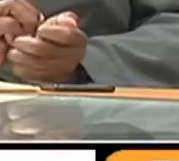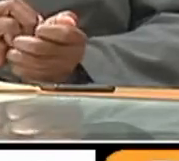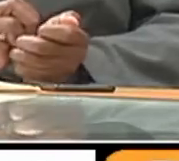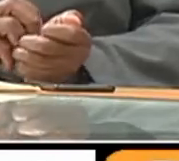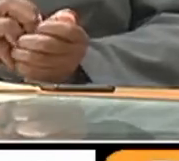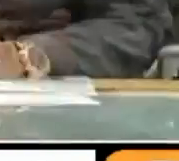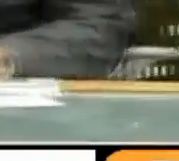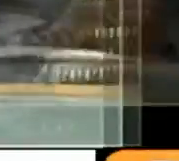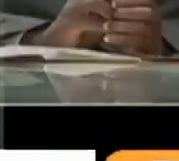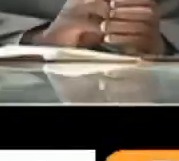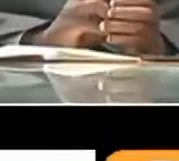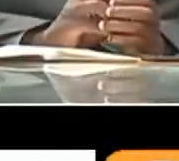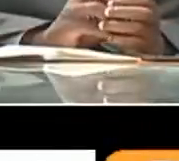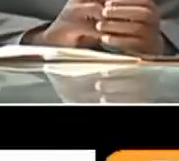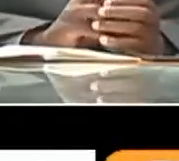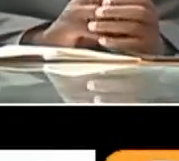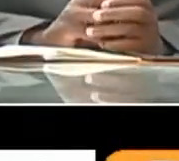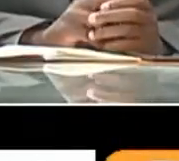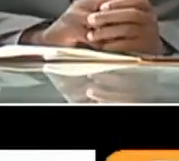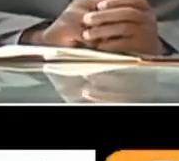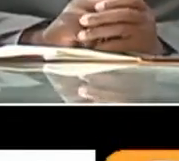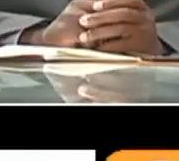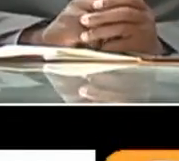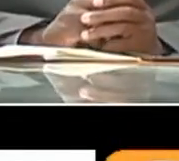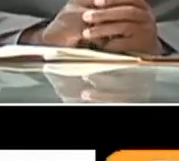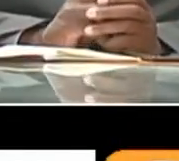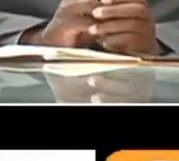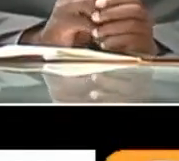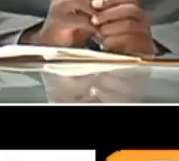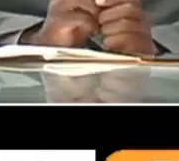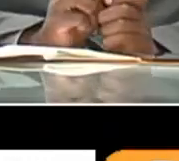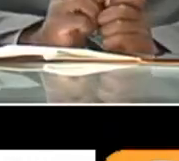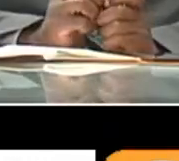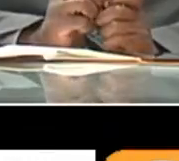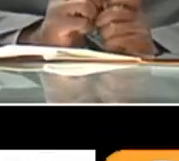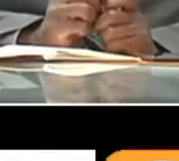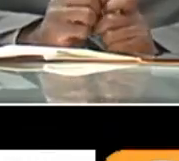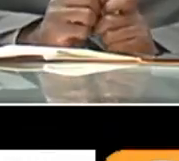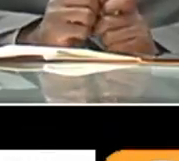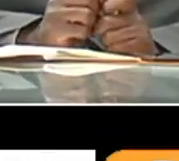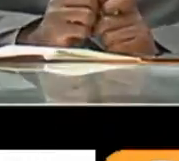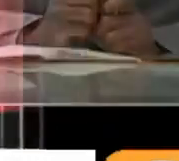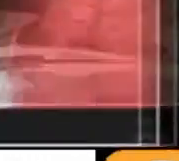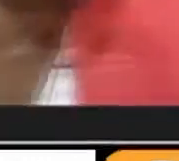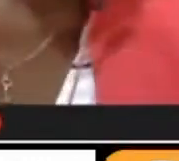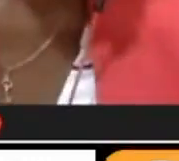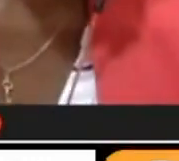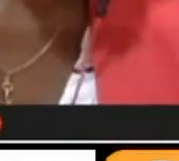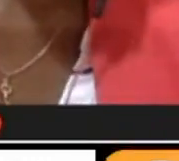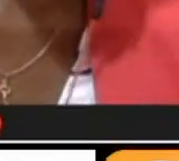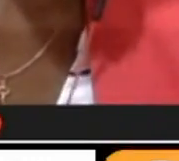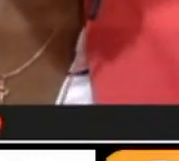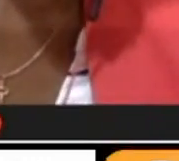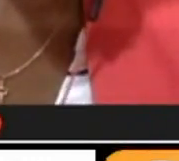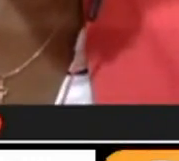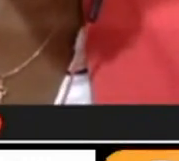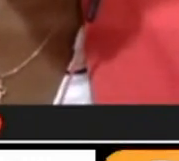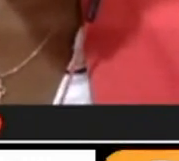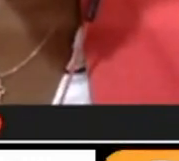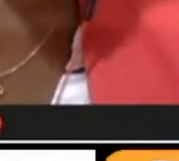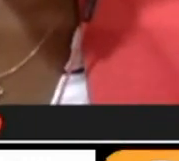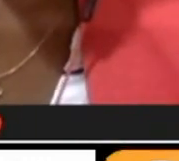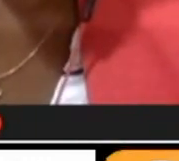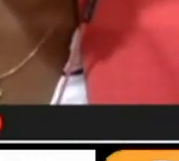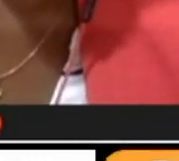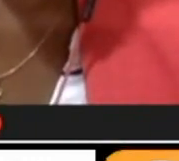and Dr. Umbajo, I think there's a question I had already shared with you, but let me also add this. A viewer is asking, if you have a